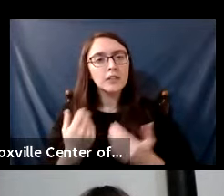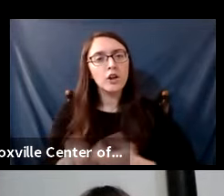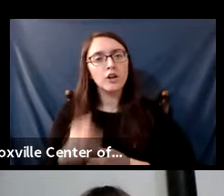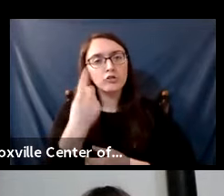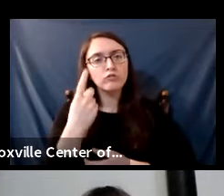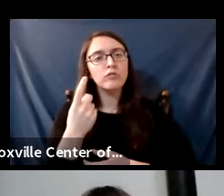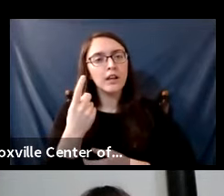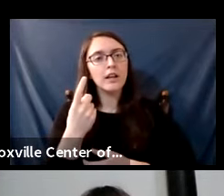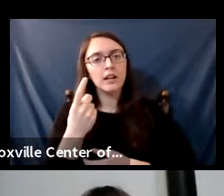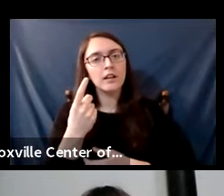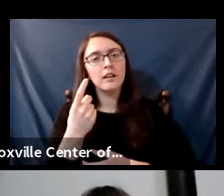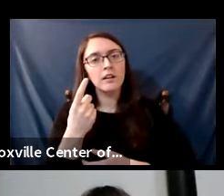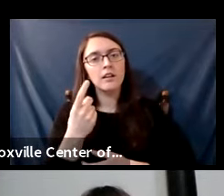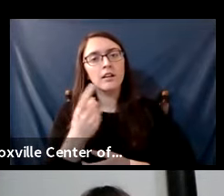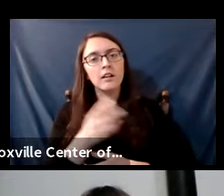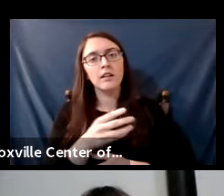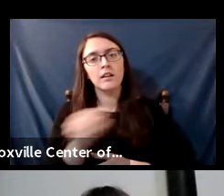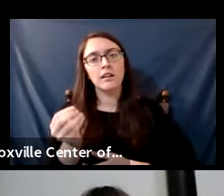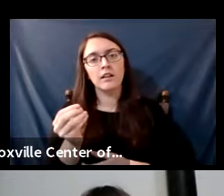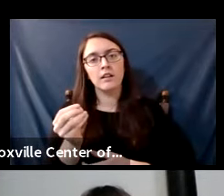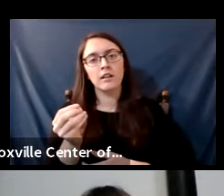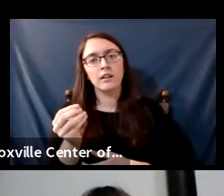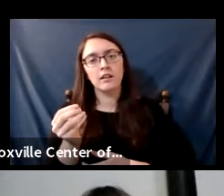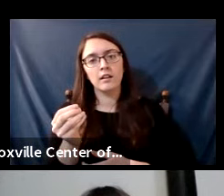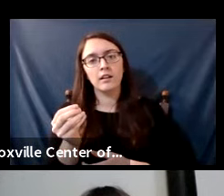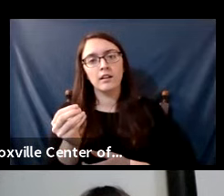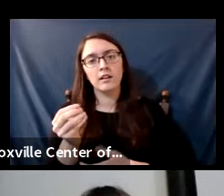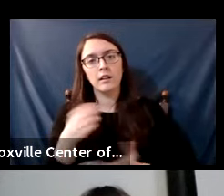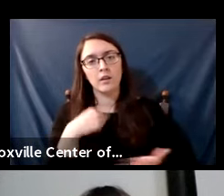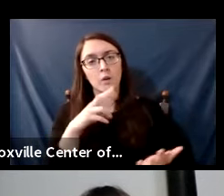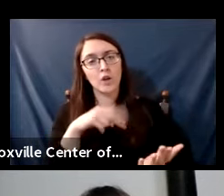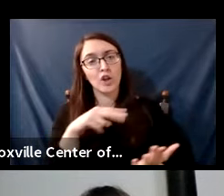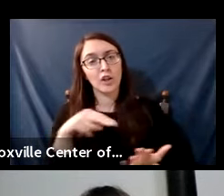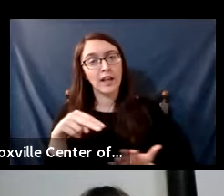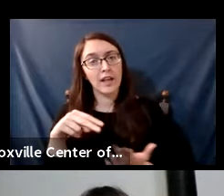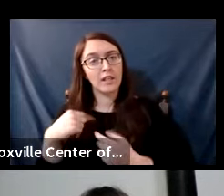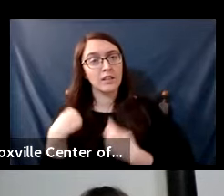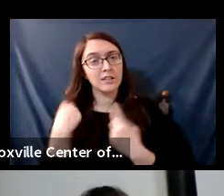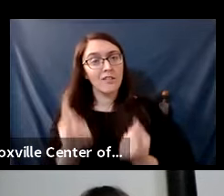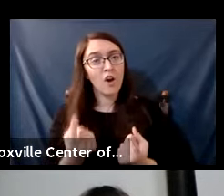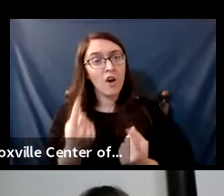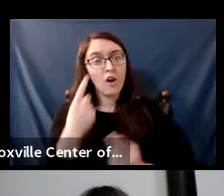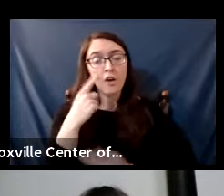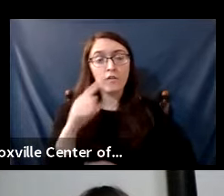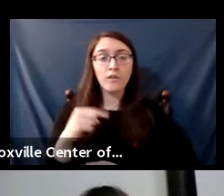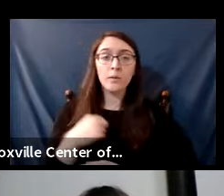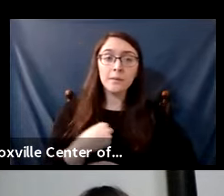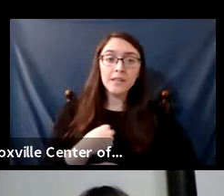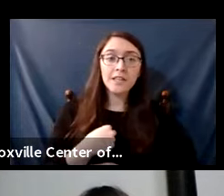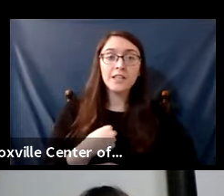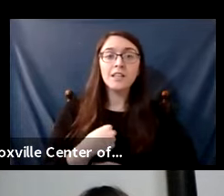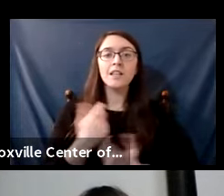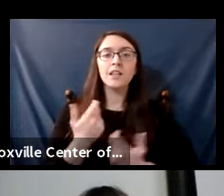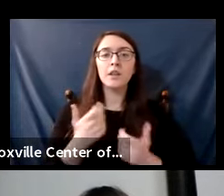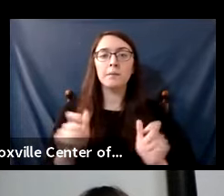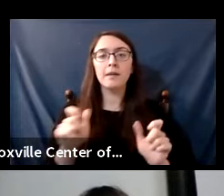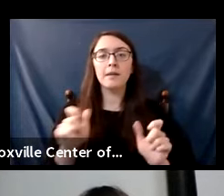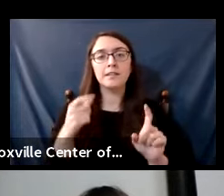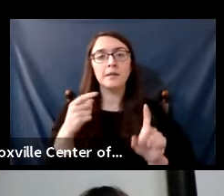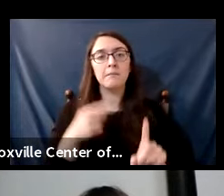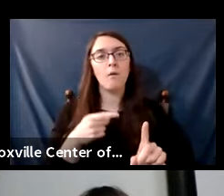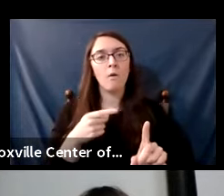manner. Anyone that hasn't looked at it thus far, I think for me the biggest point was, in addition to